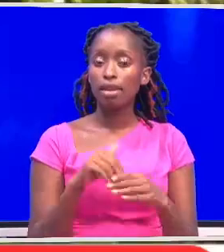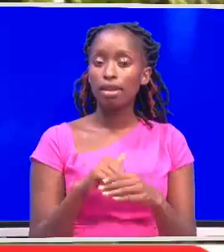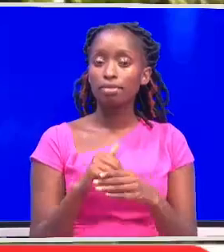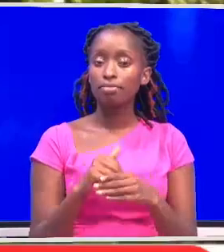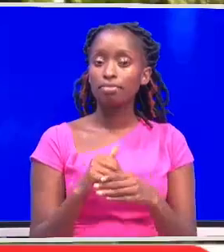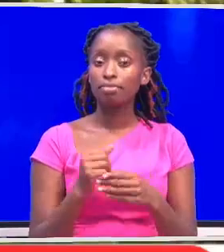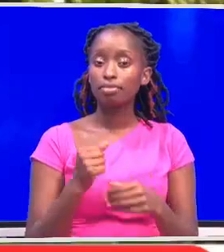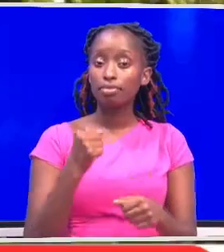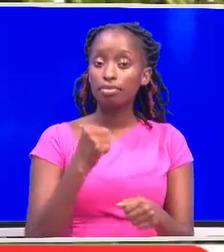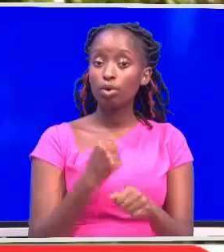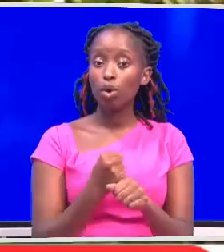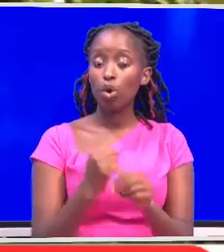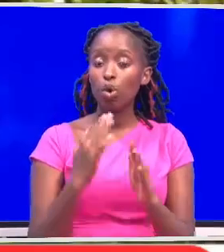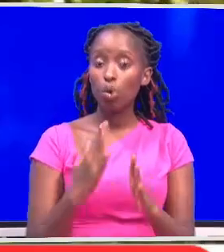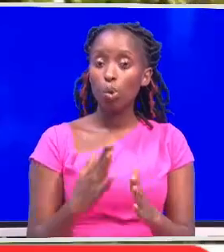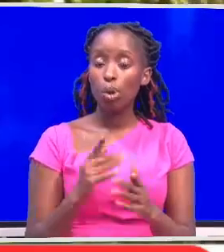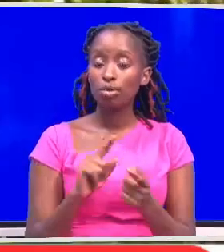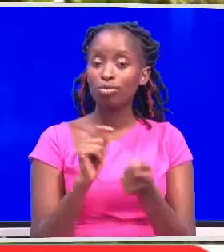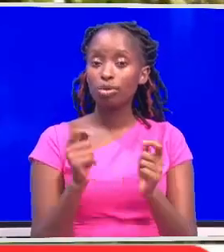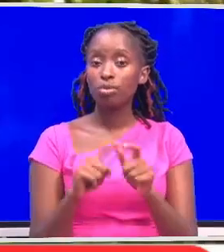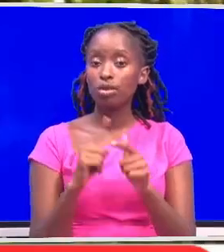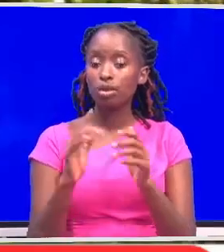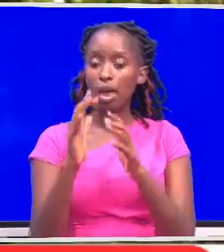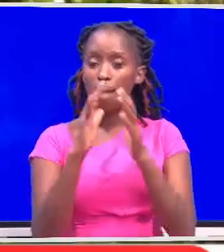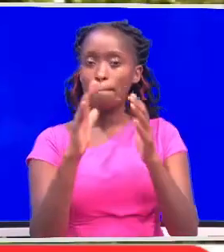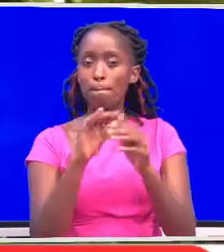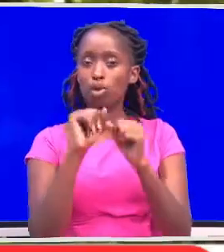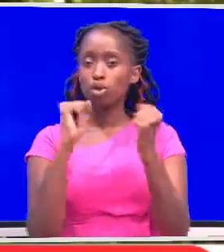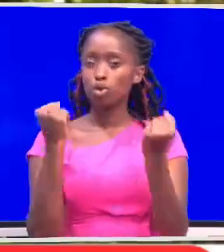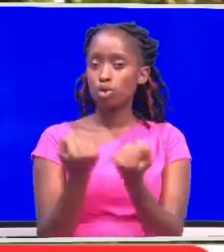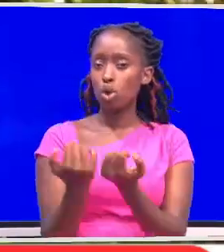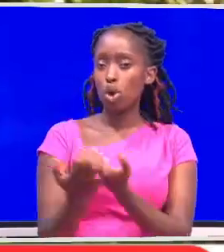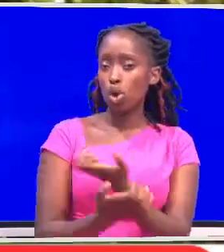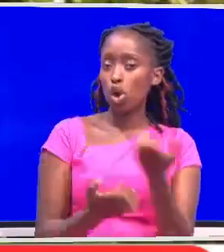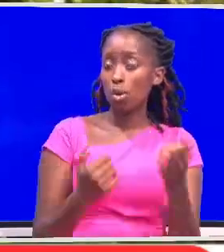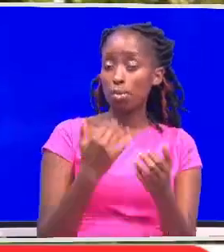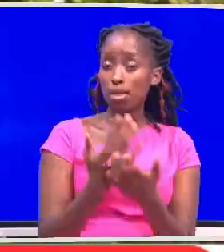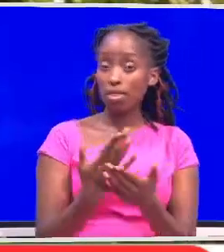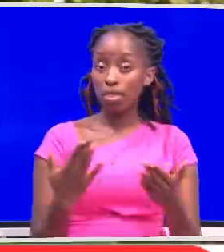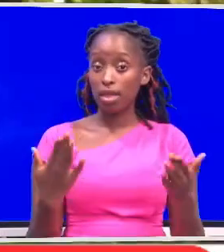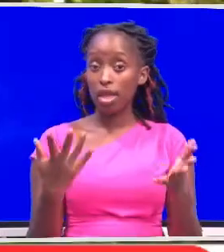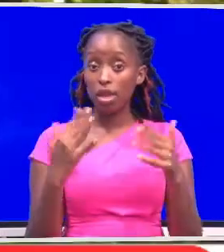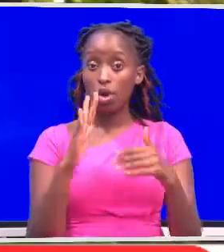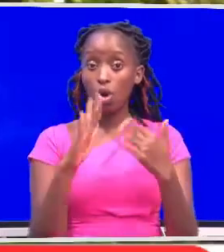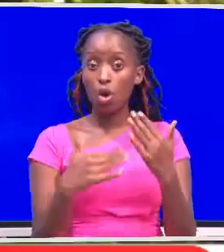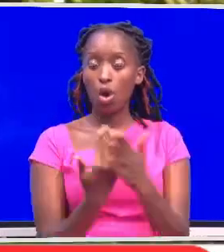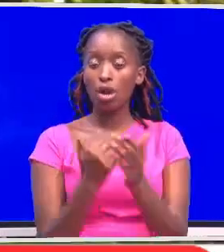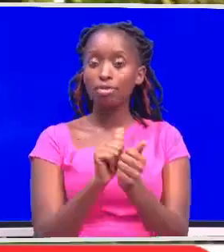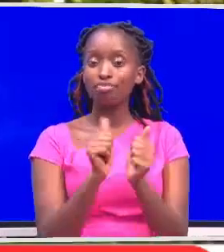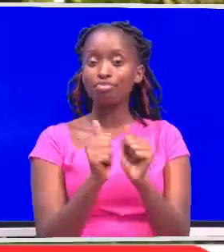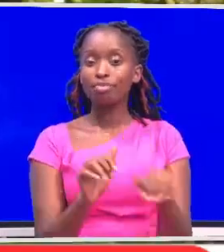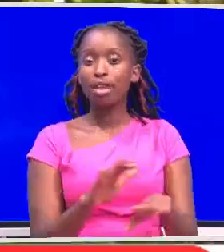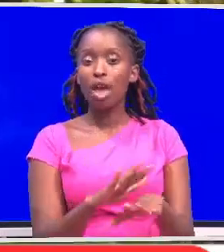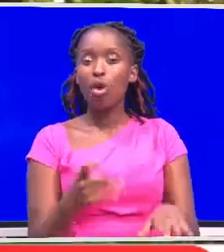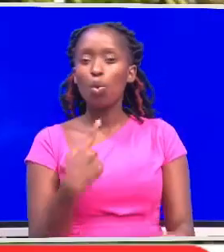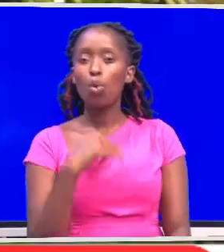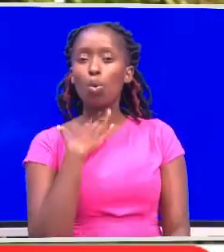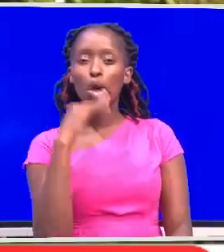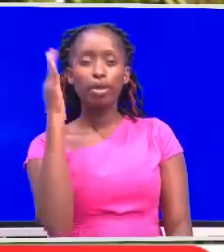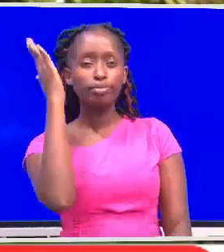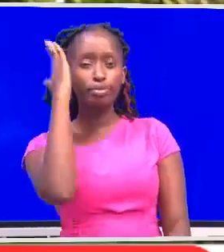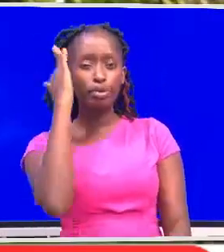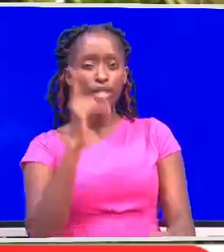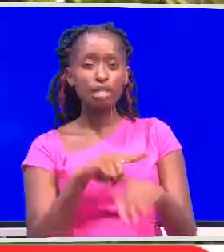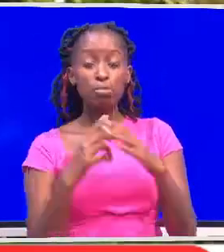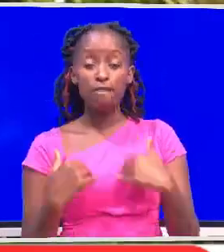corporate responsibility, and the largest socio-economic factors. Now, in an ever-changing corporate landscape, we want to find out, when